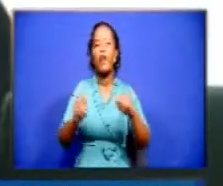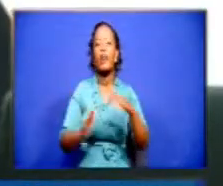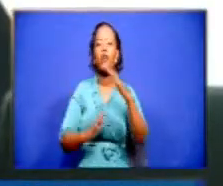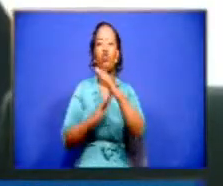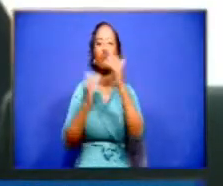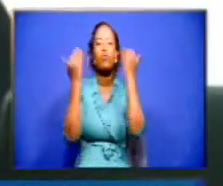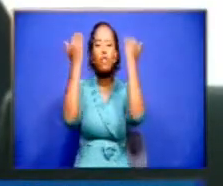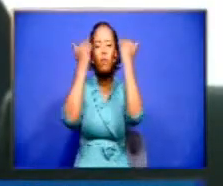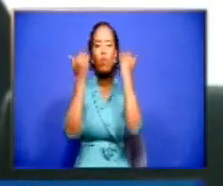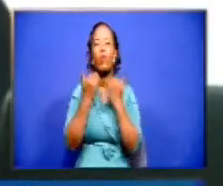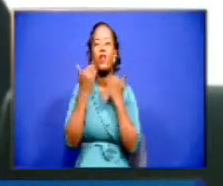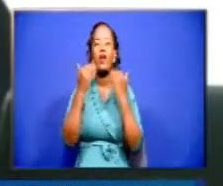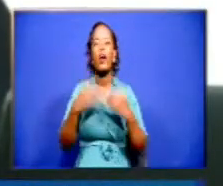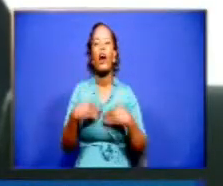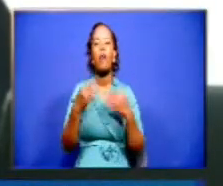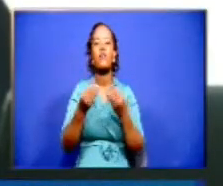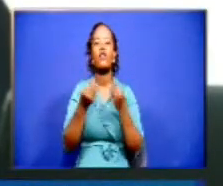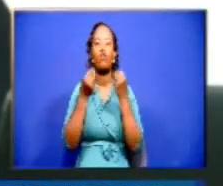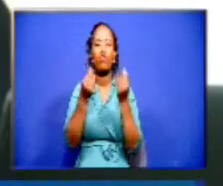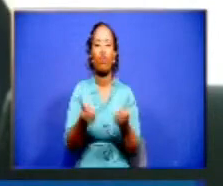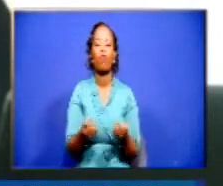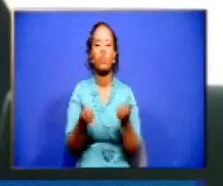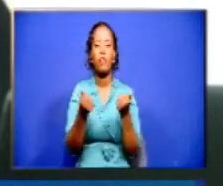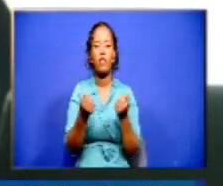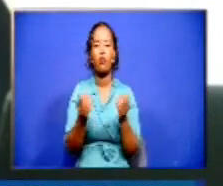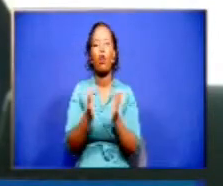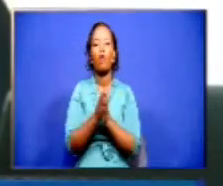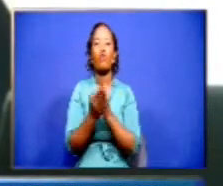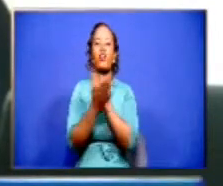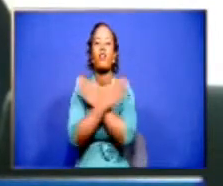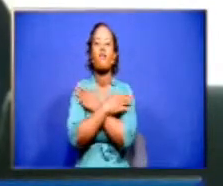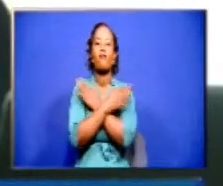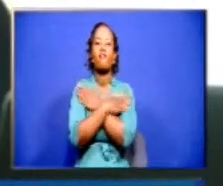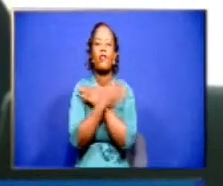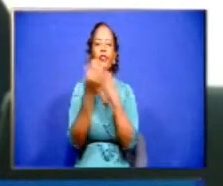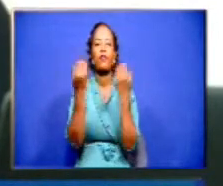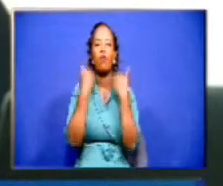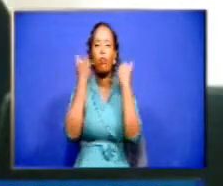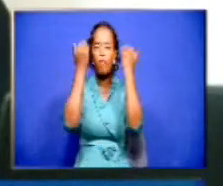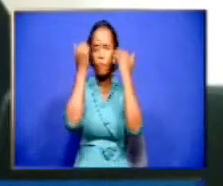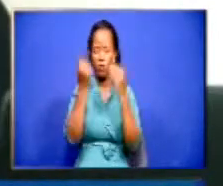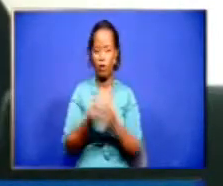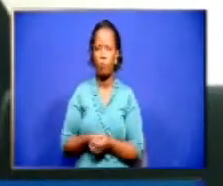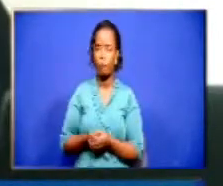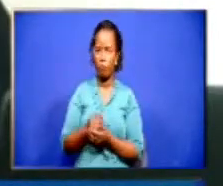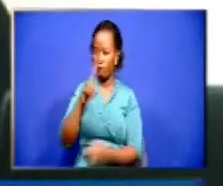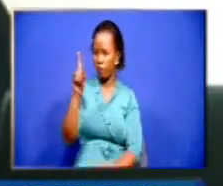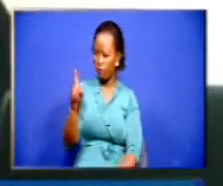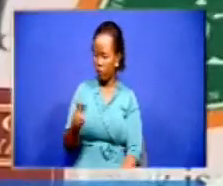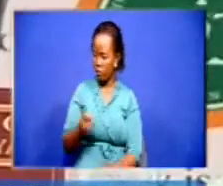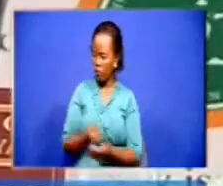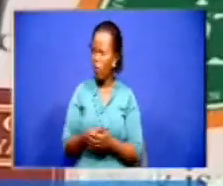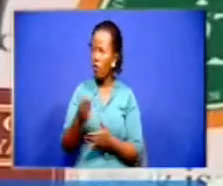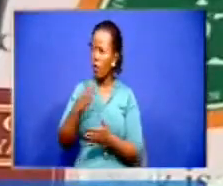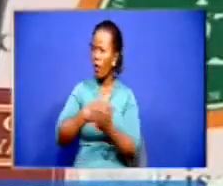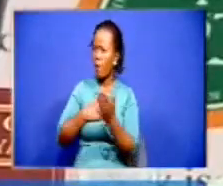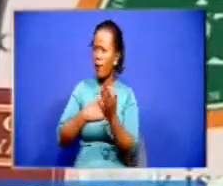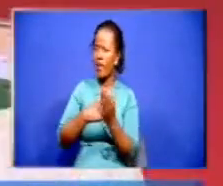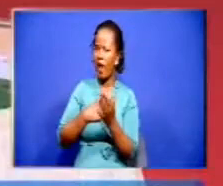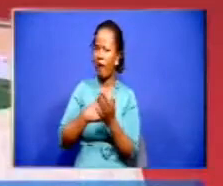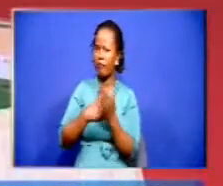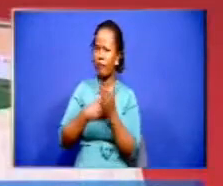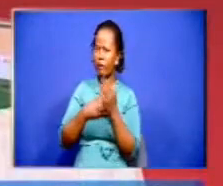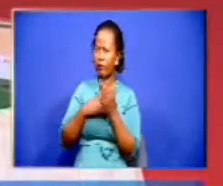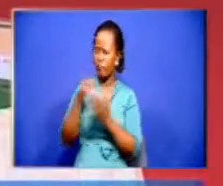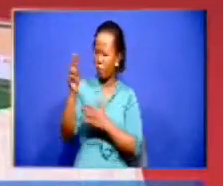has specifically dealt with the amicus curiae? I have read this generally. I